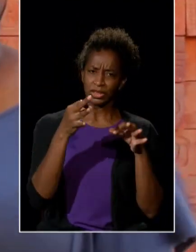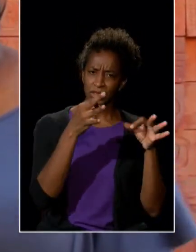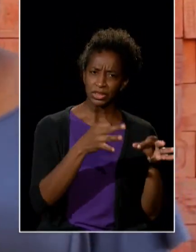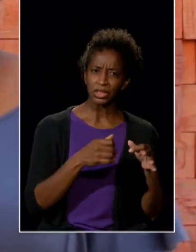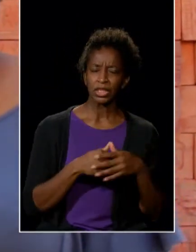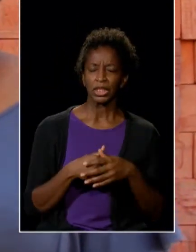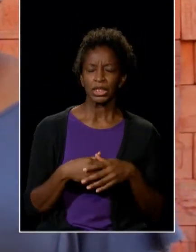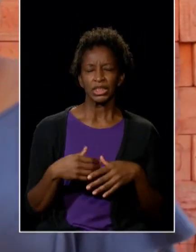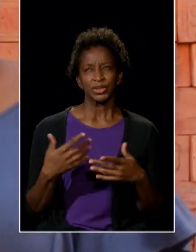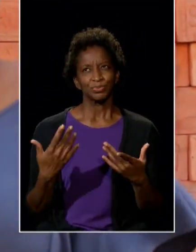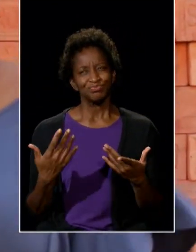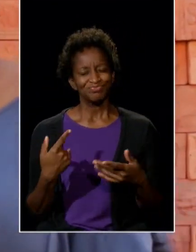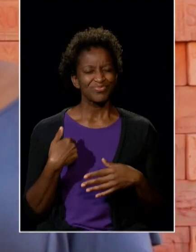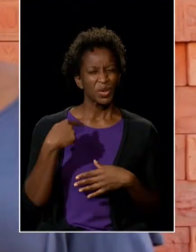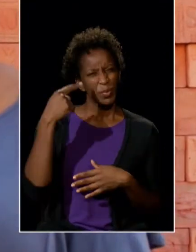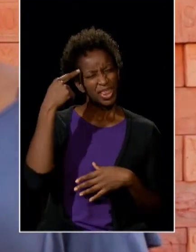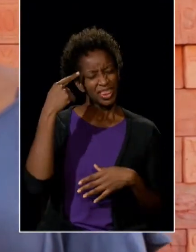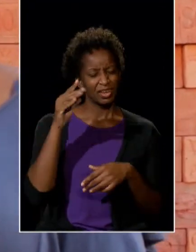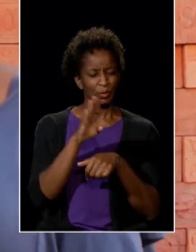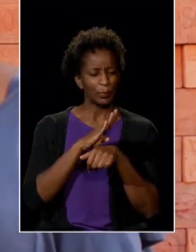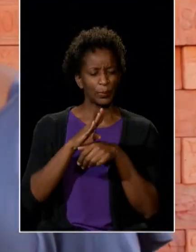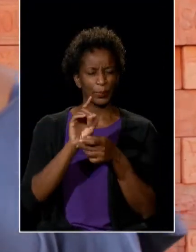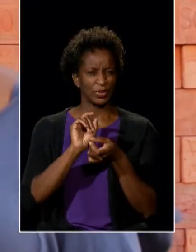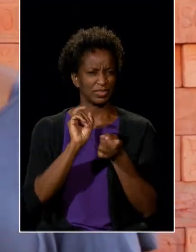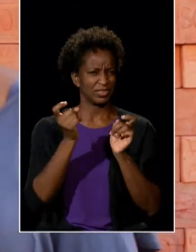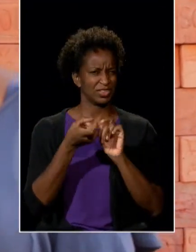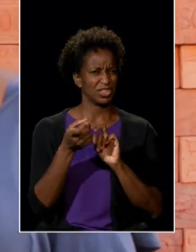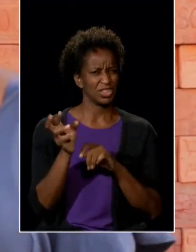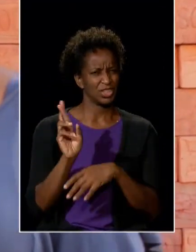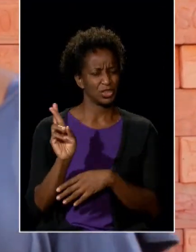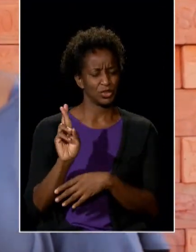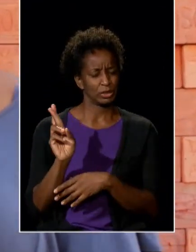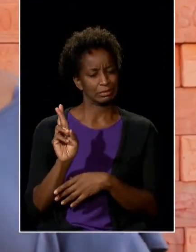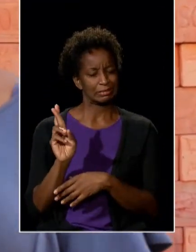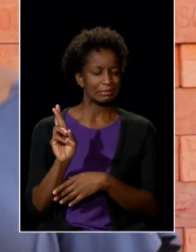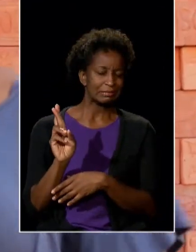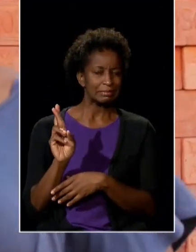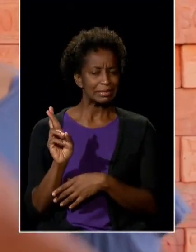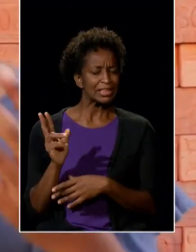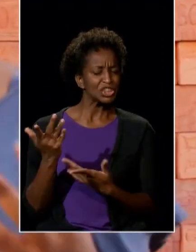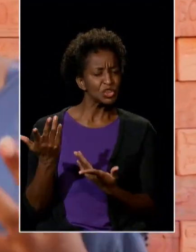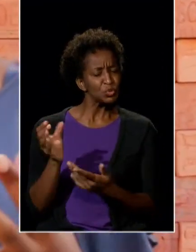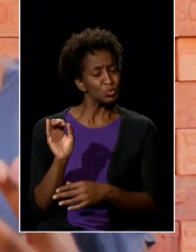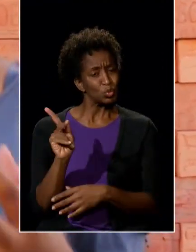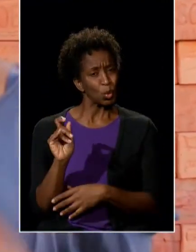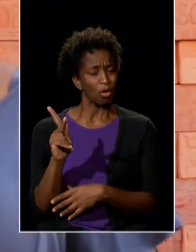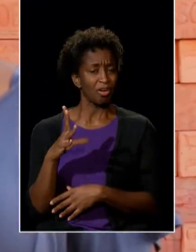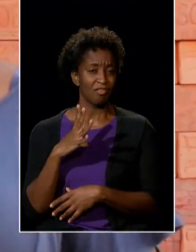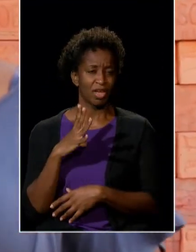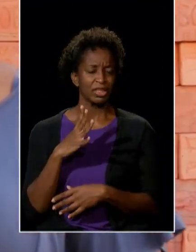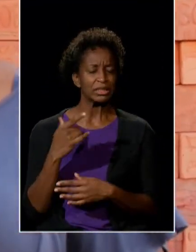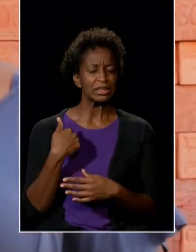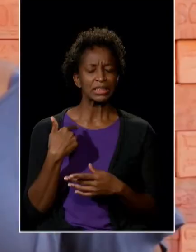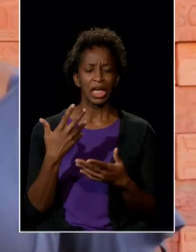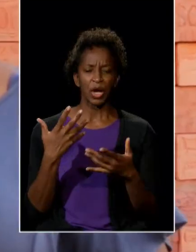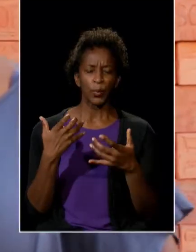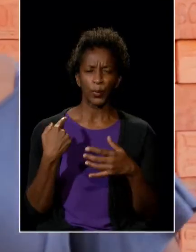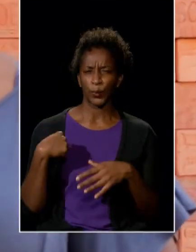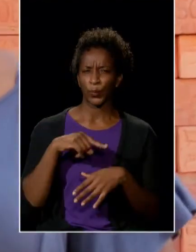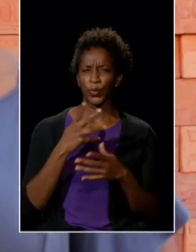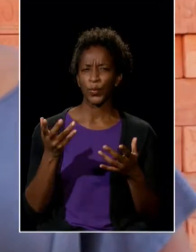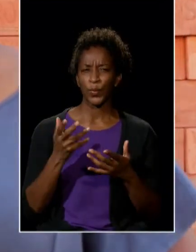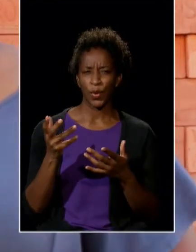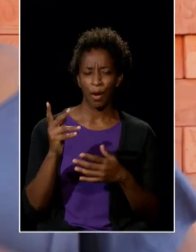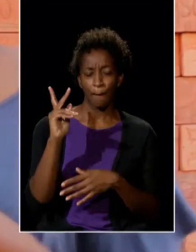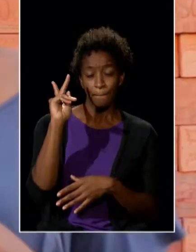it. However, I wish that we weren't a parliamentary republic. I wish that the people were able to have